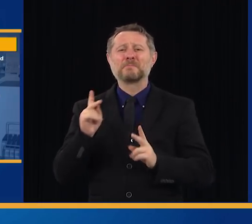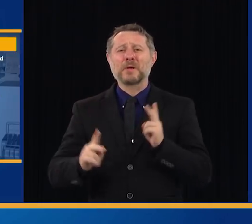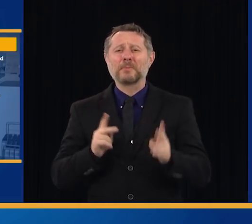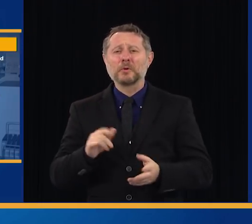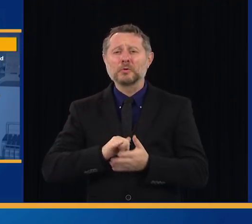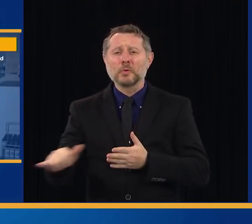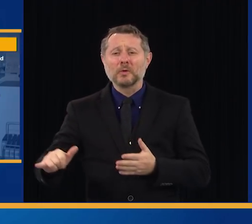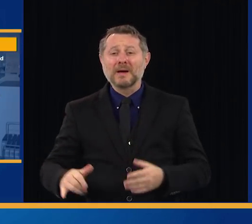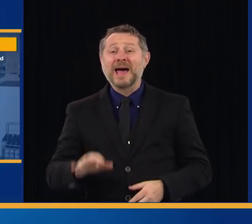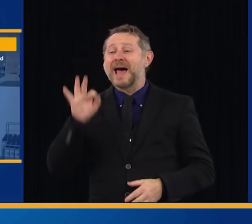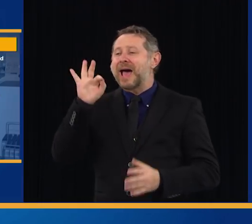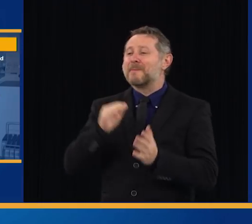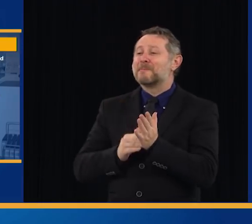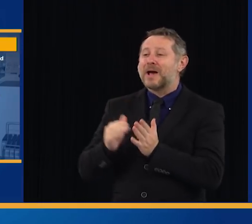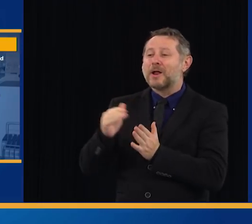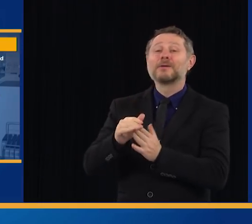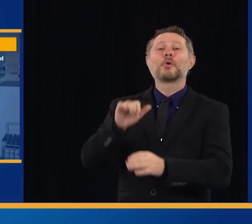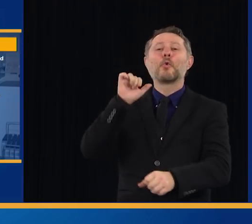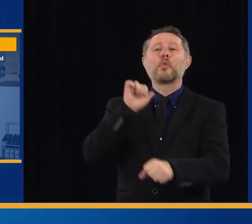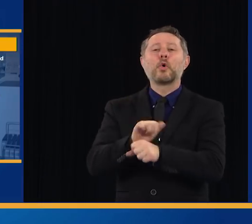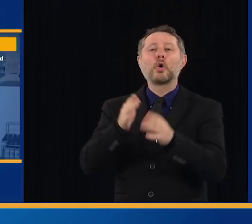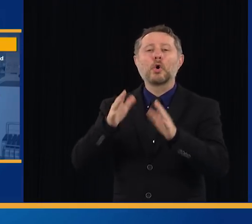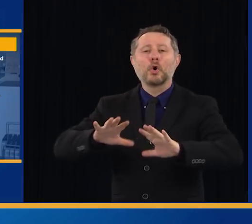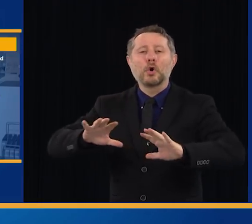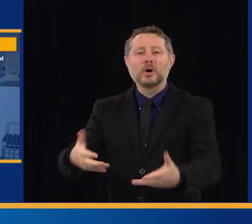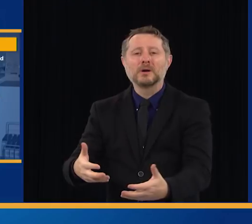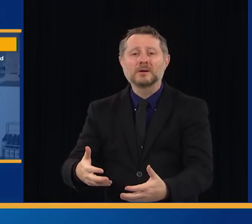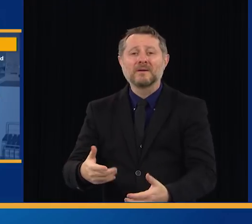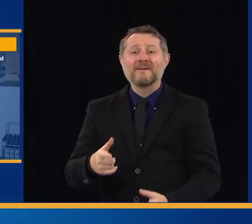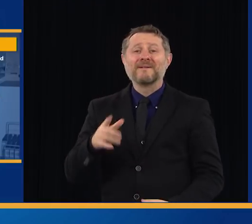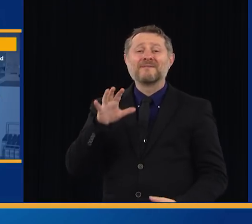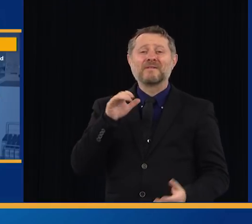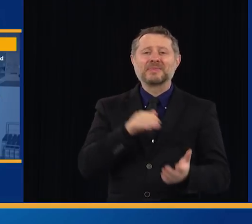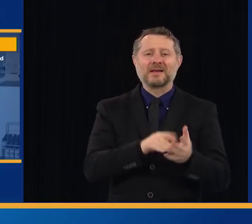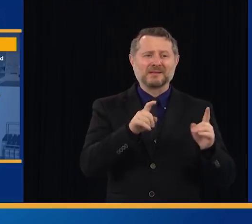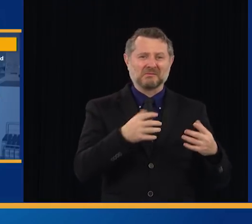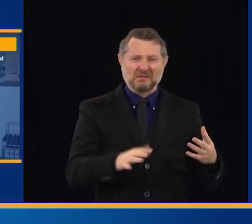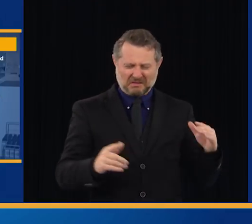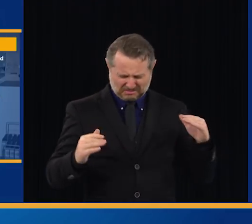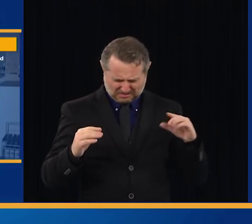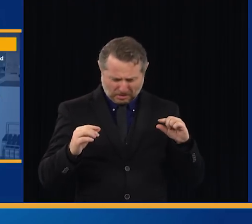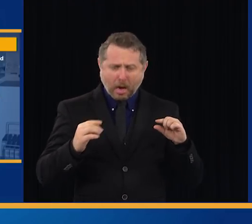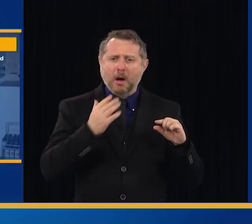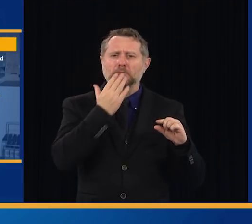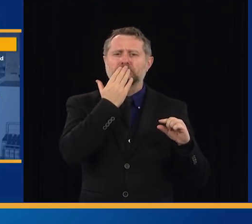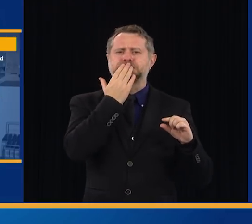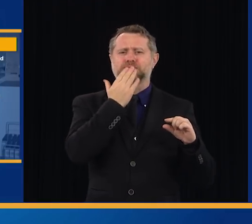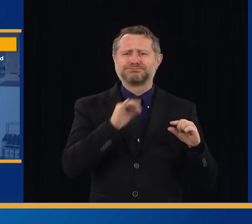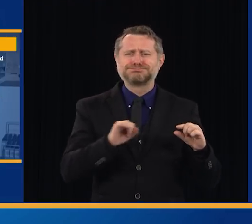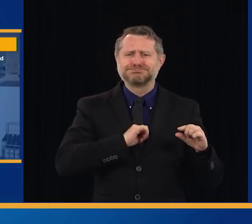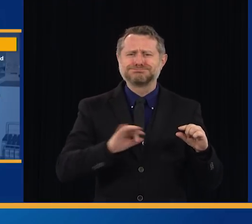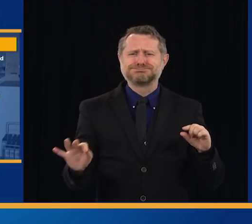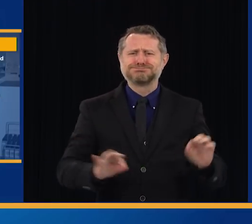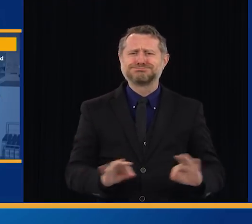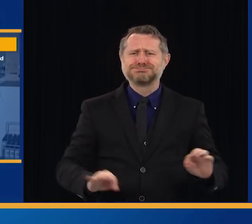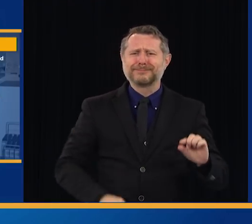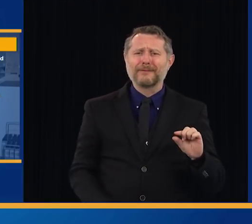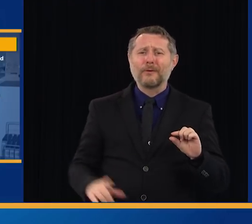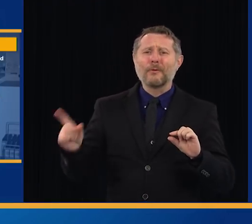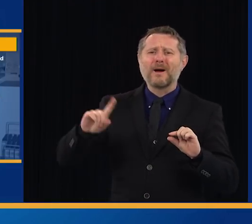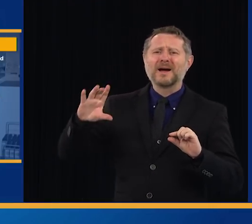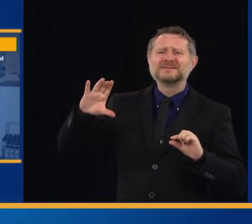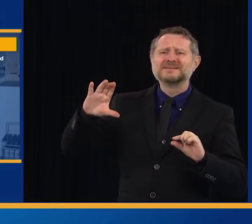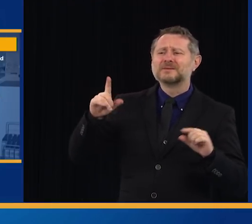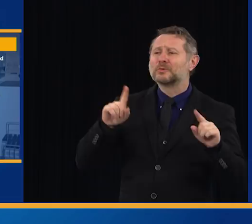the 500,000 doesn't sound so big, right? So we have many questions to answer. Where do you test? How do you